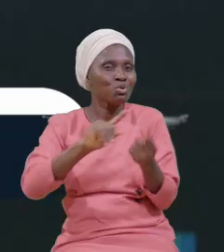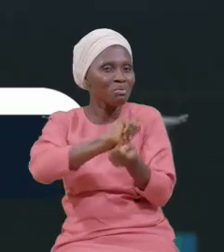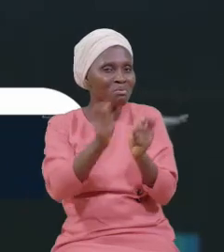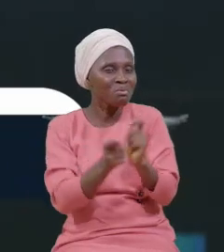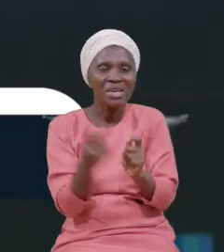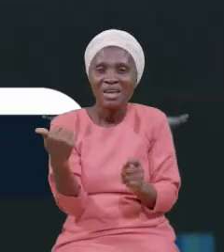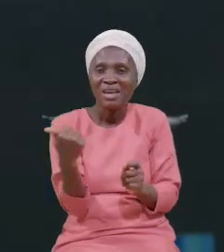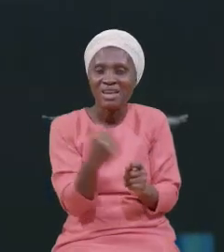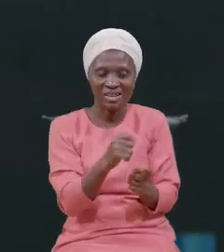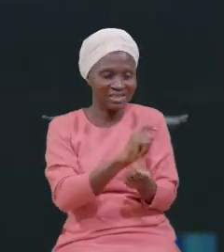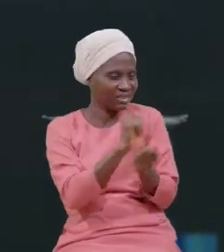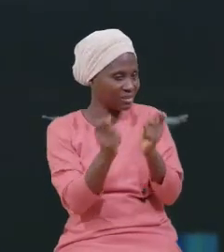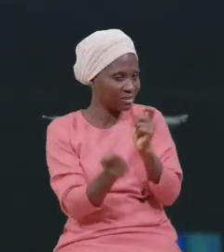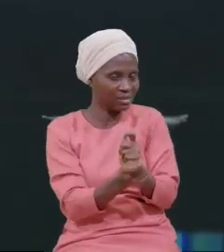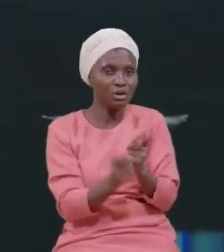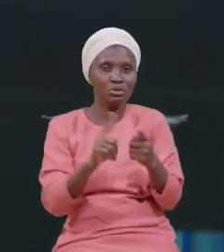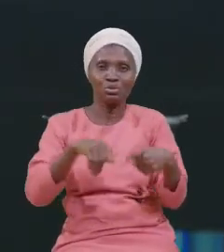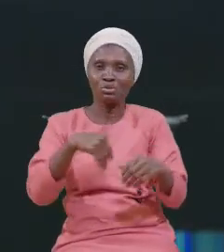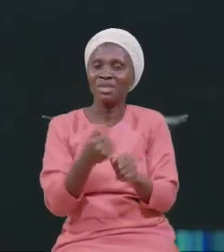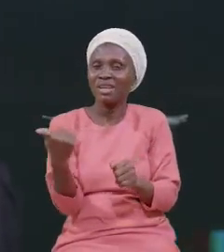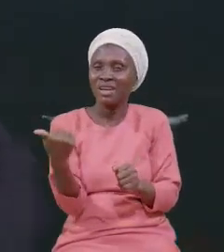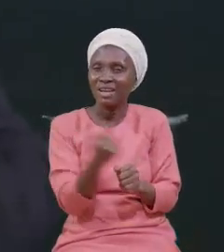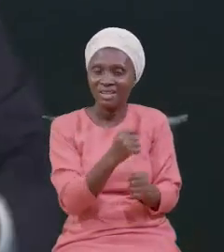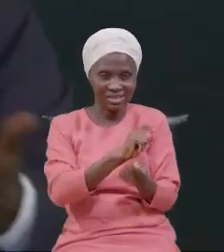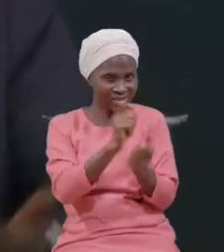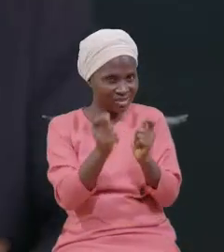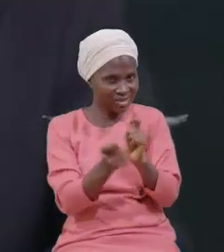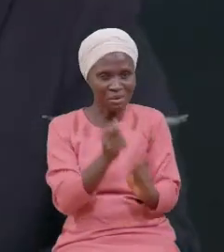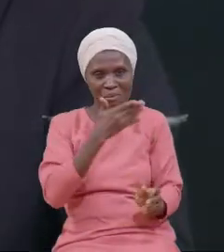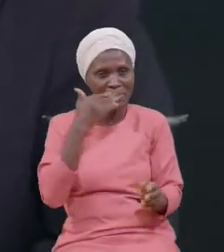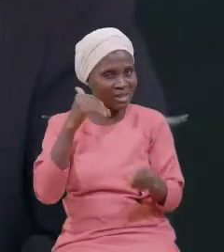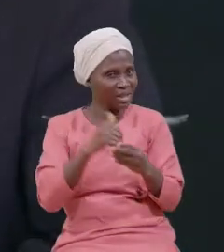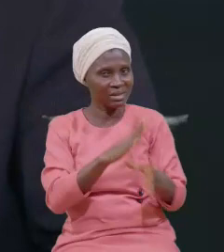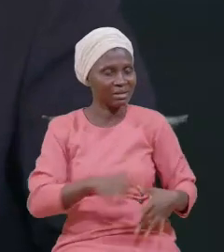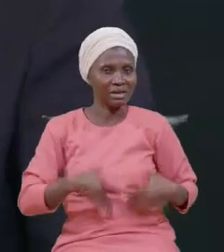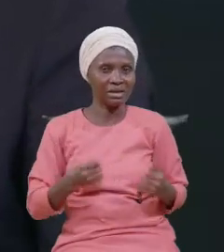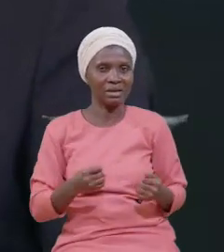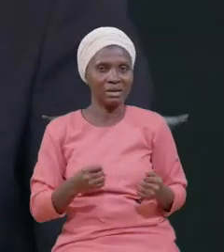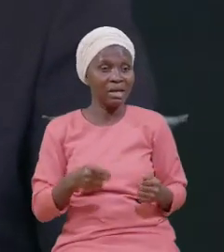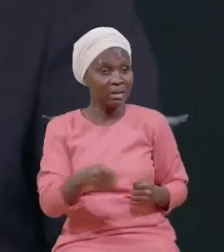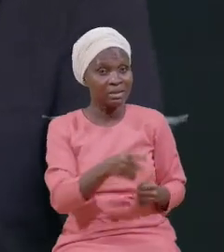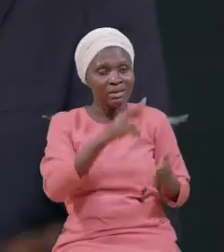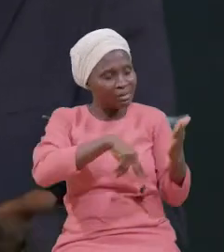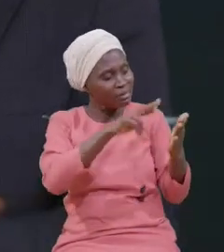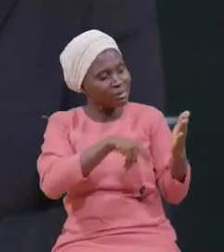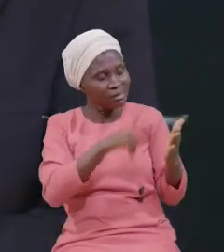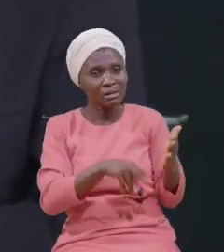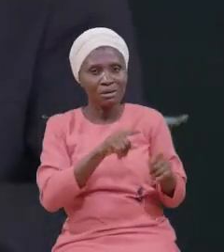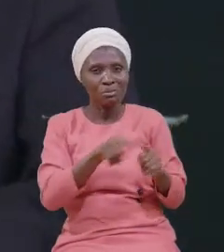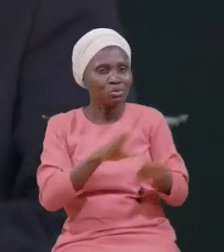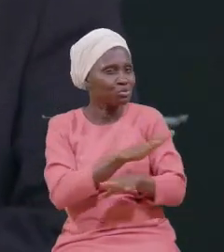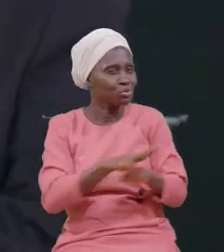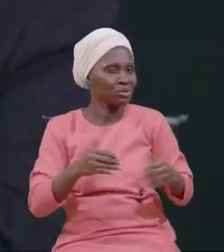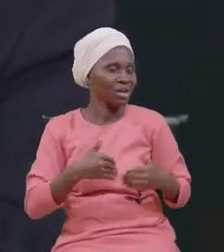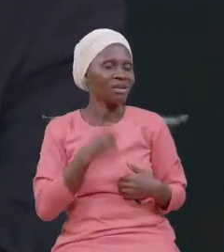any transformation in their lives. They read and read, they're sightless. They do not have the